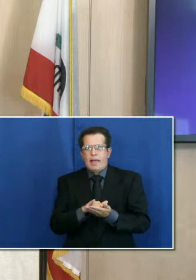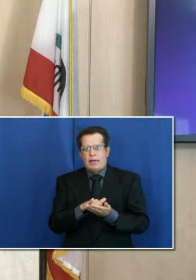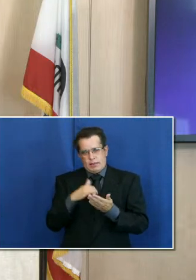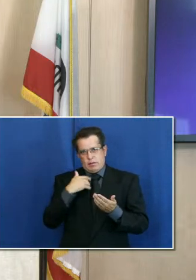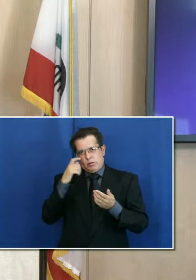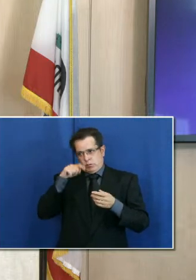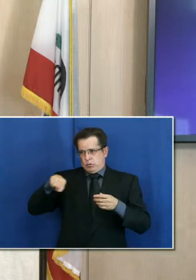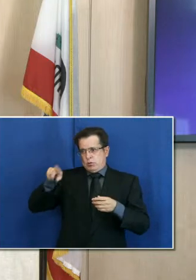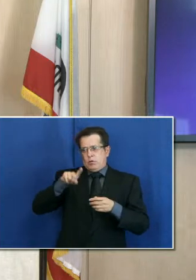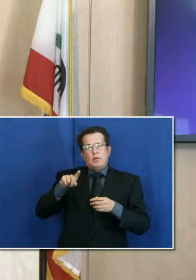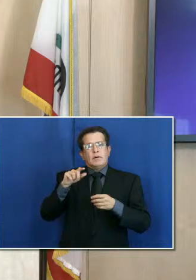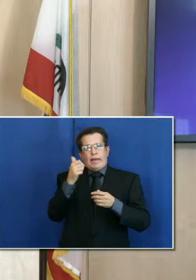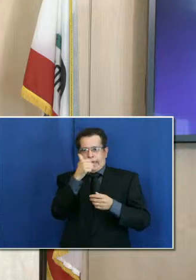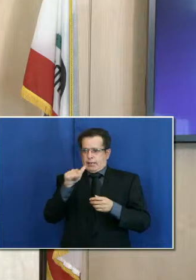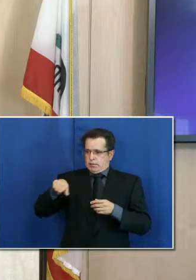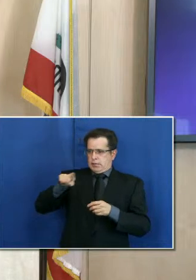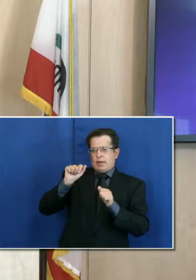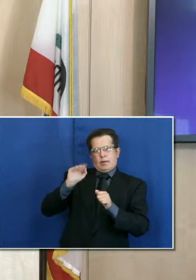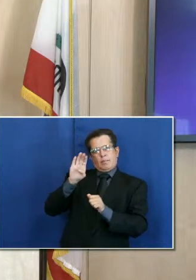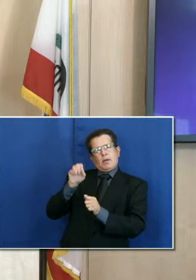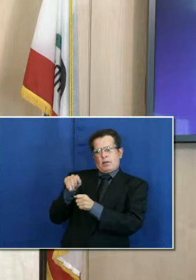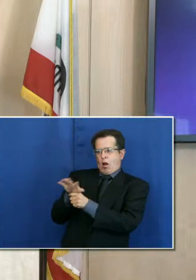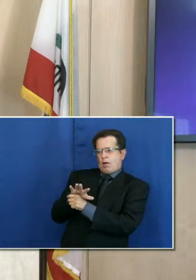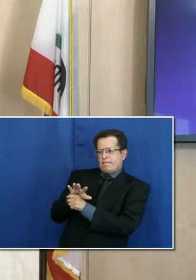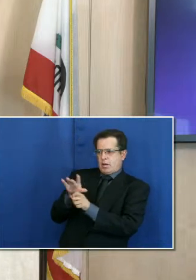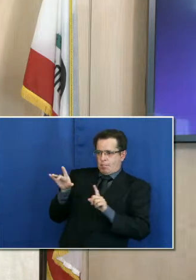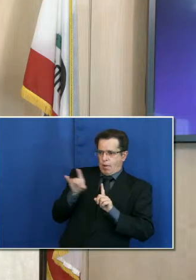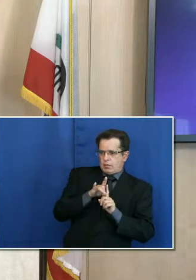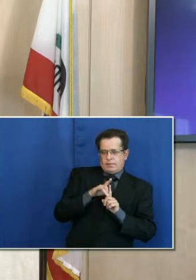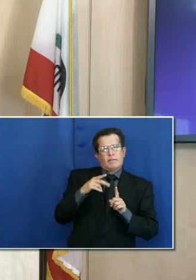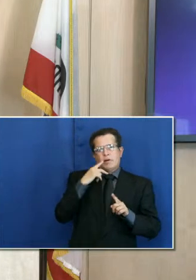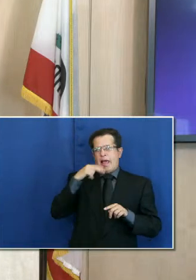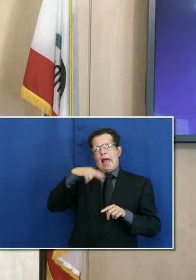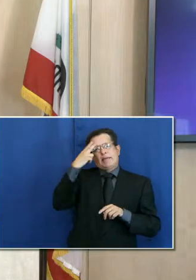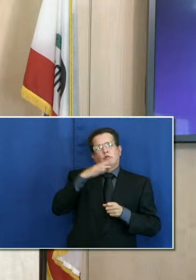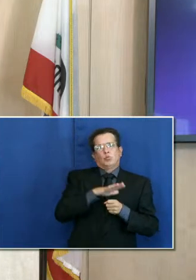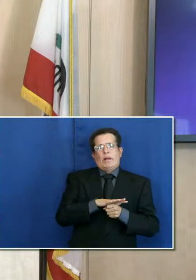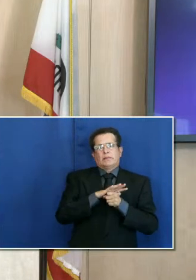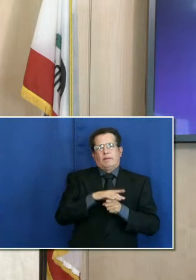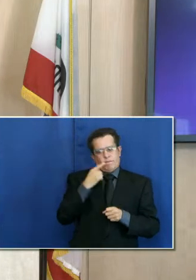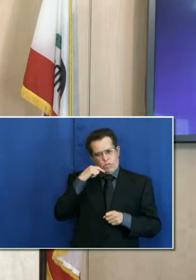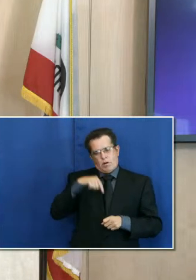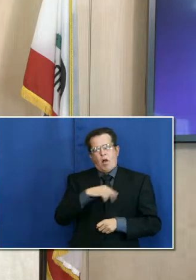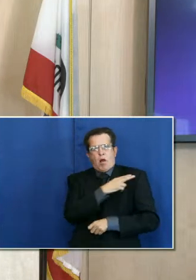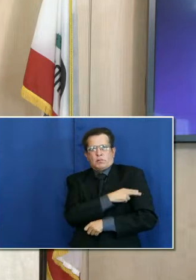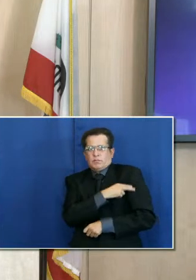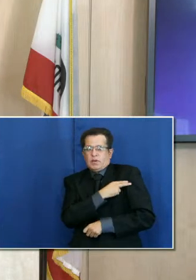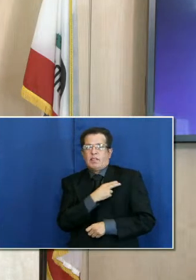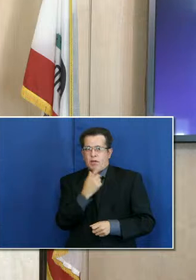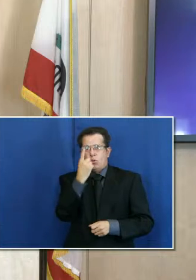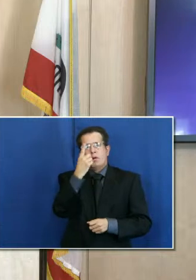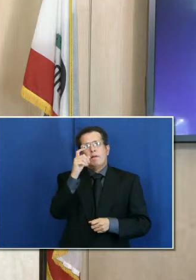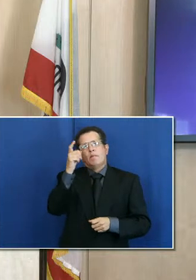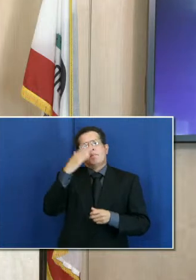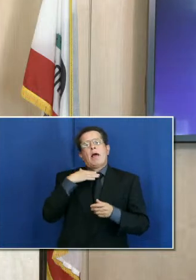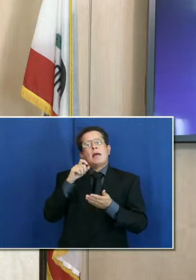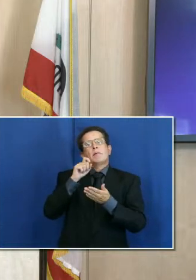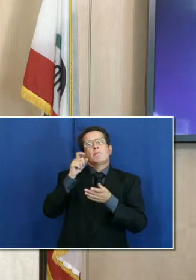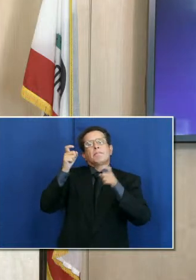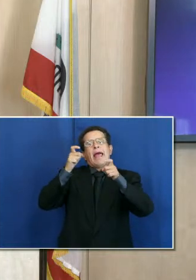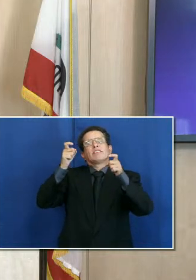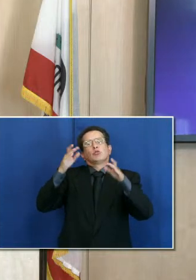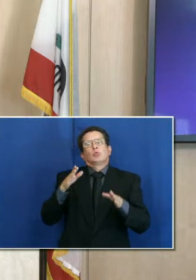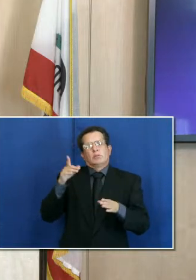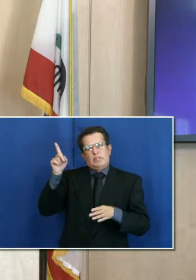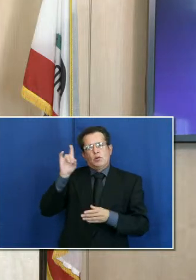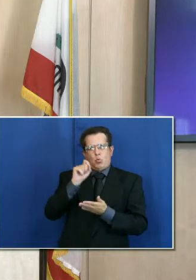one of whom could be COVID positive, has been extremely difficult. Two of my nursing managers wrote to me last week after I